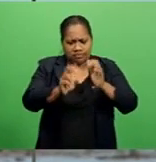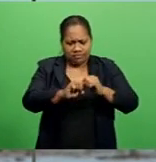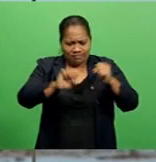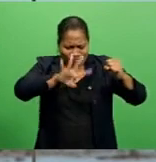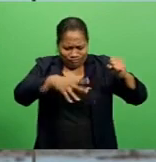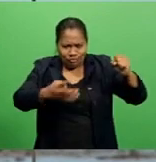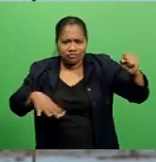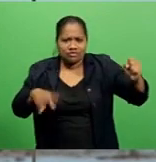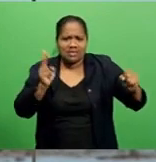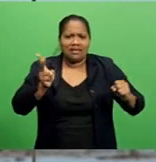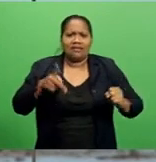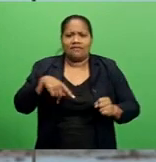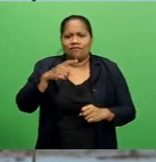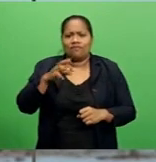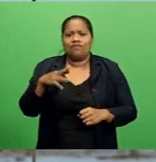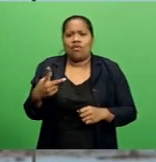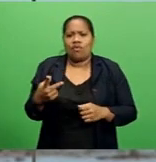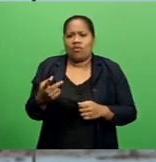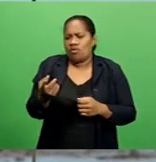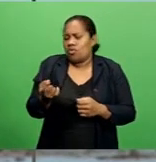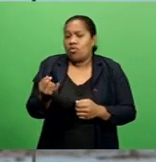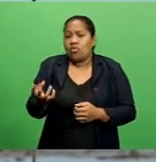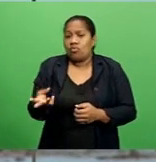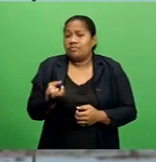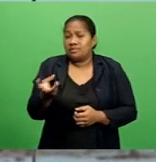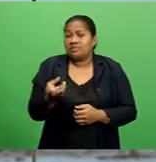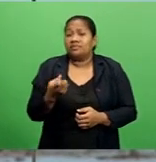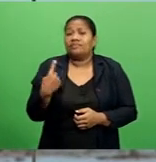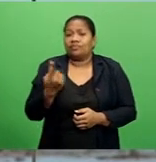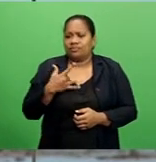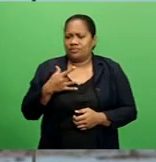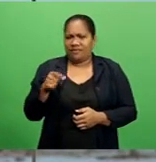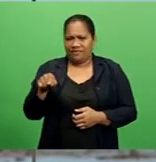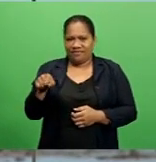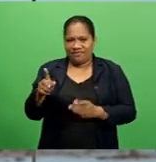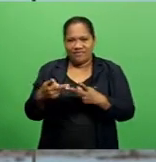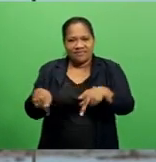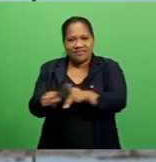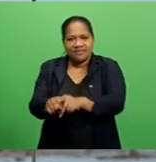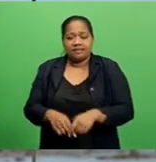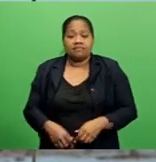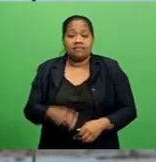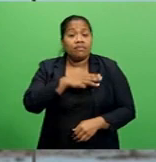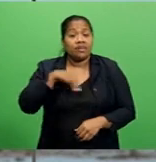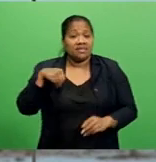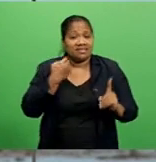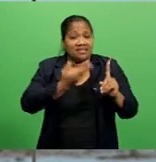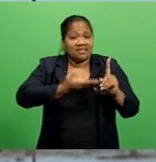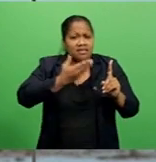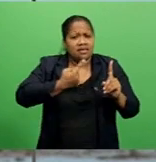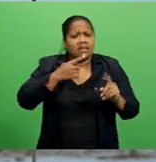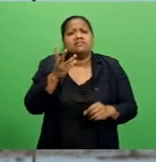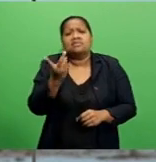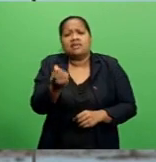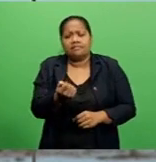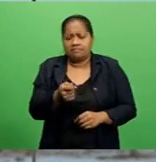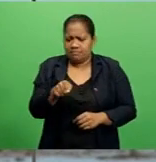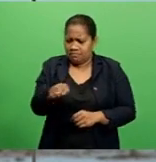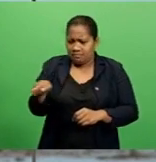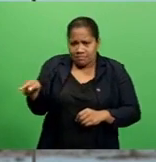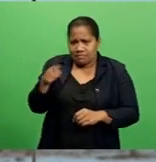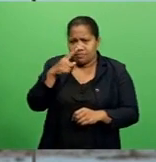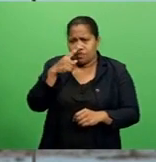tenants, saying some big spenders are living in PRB flats. Minister Pramila Kumar says some tenants relying on